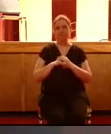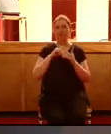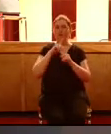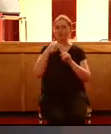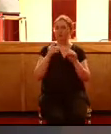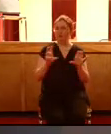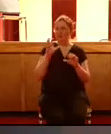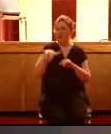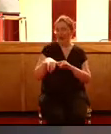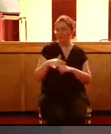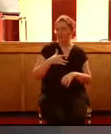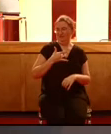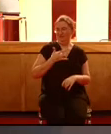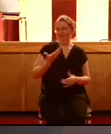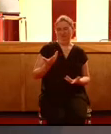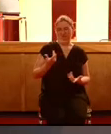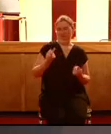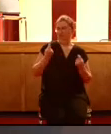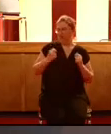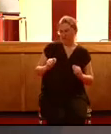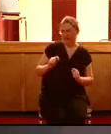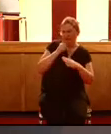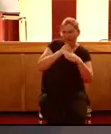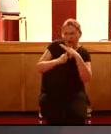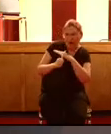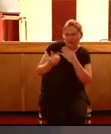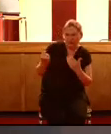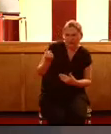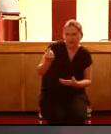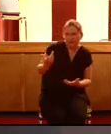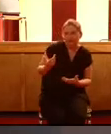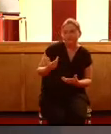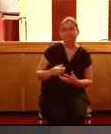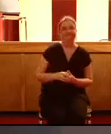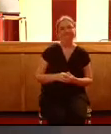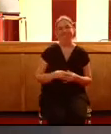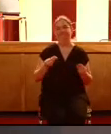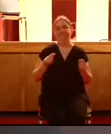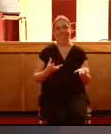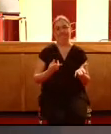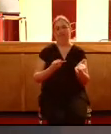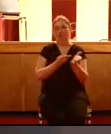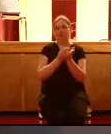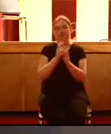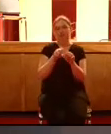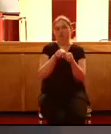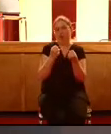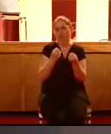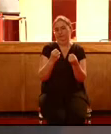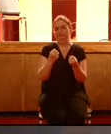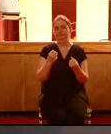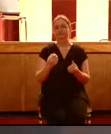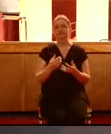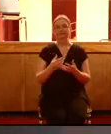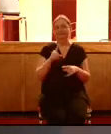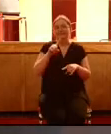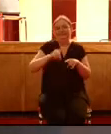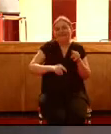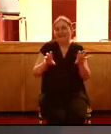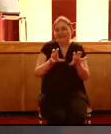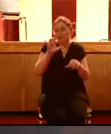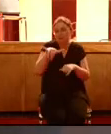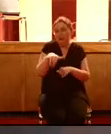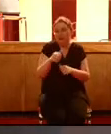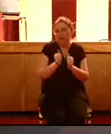like you're trying to hide something. And that causes distrust. And you cannot do that with